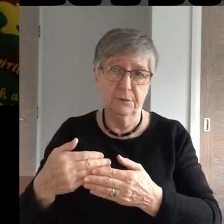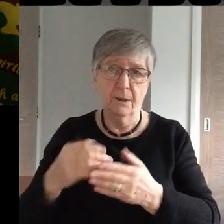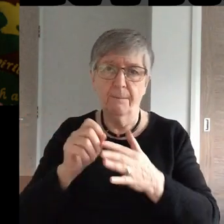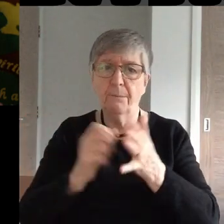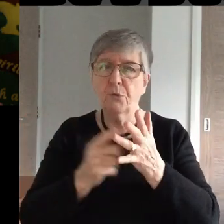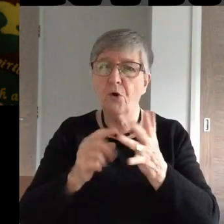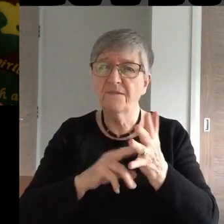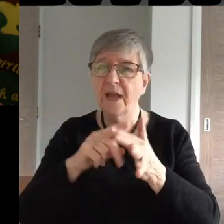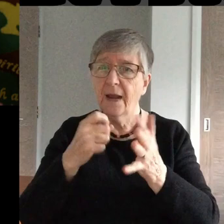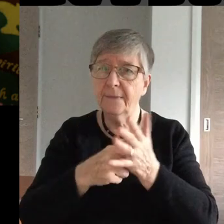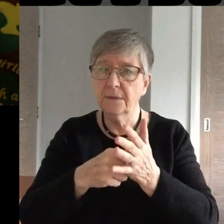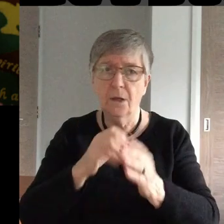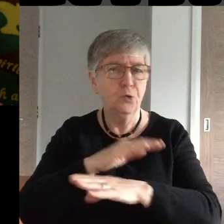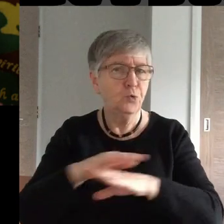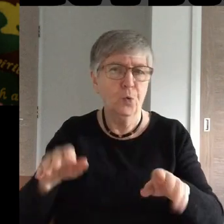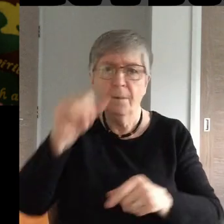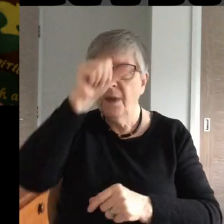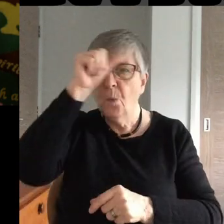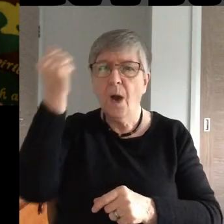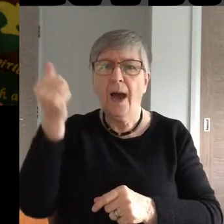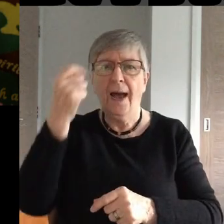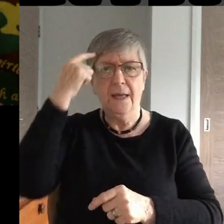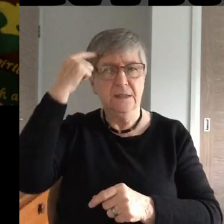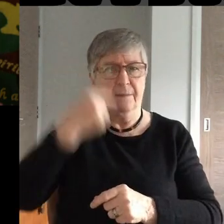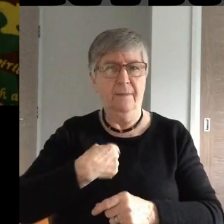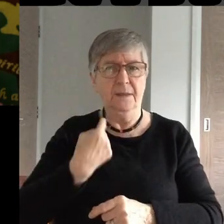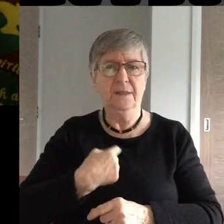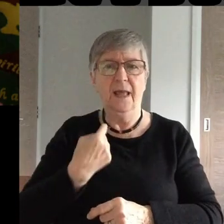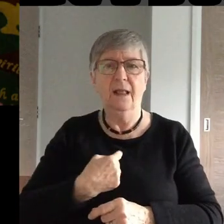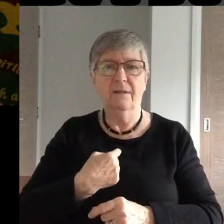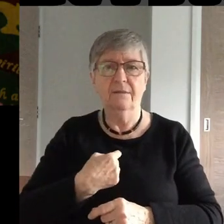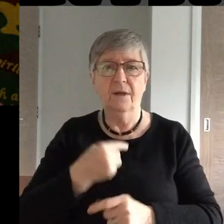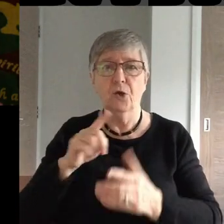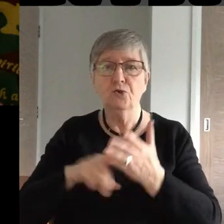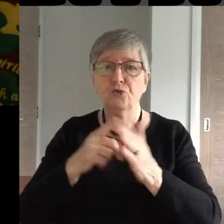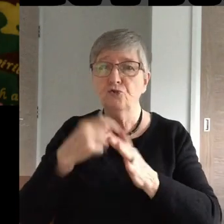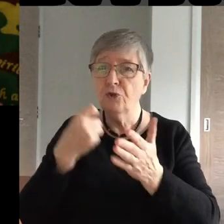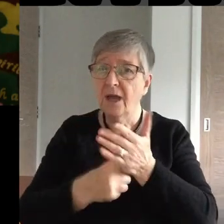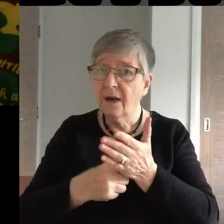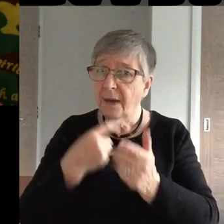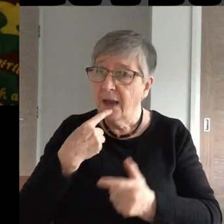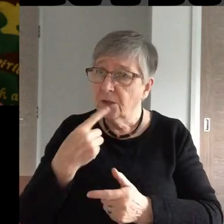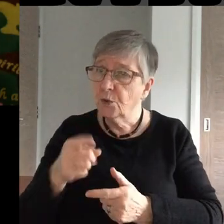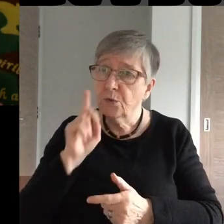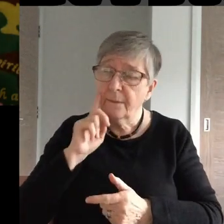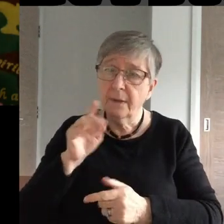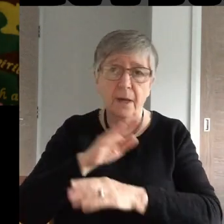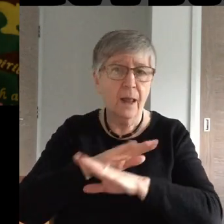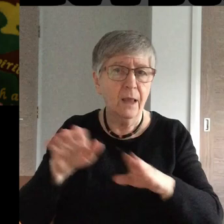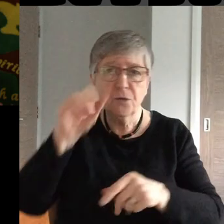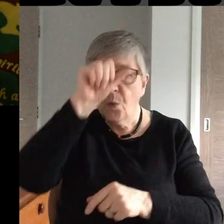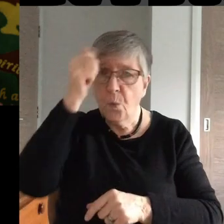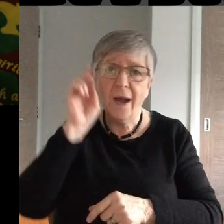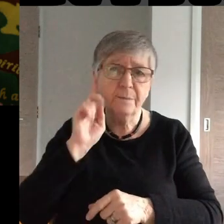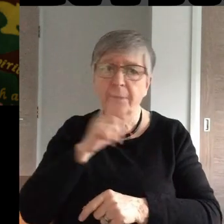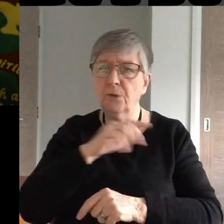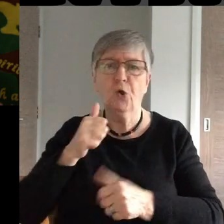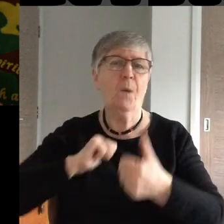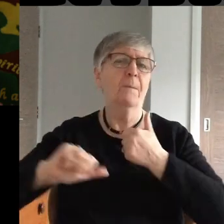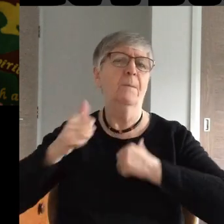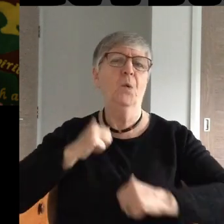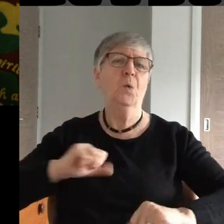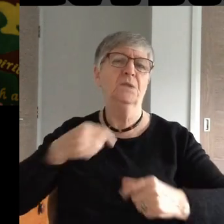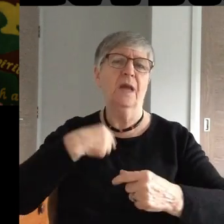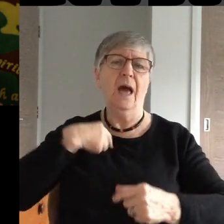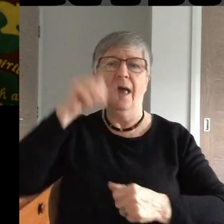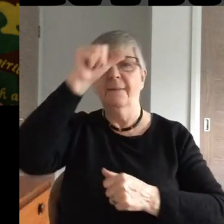"Don't be wise in your own eyes." Jeremiah told the people of Israel, "Let not the wise boast of their wisdom. Let not